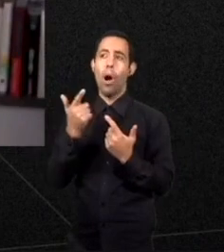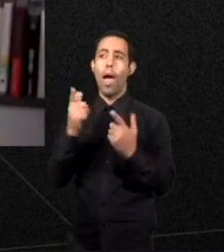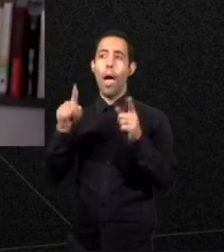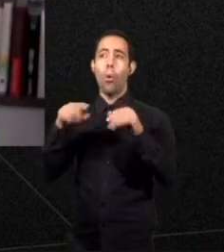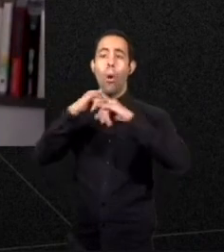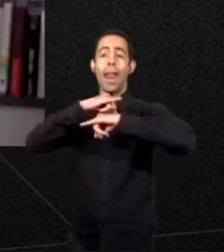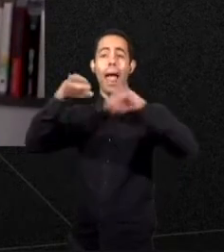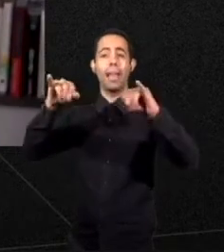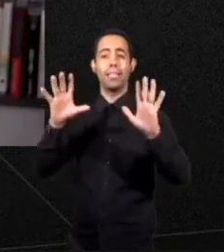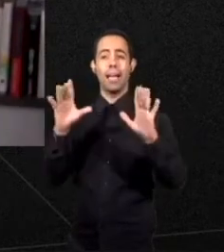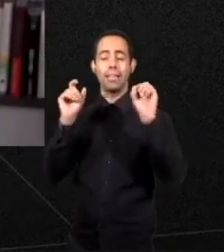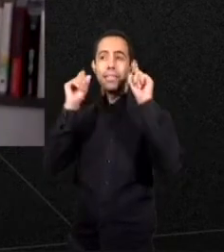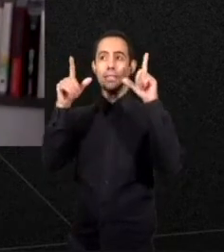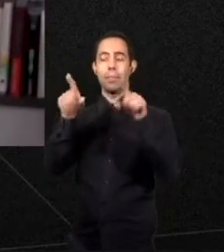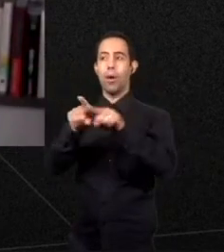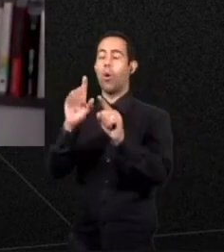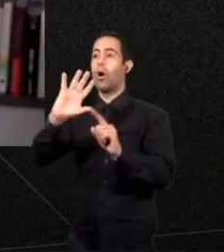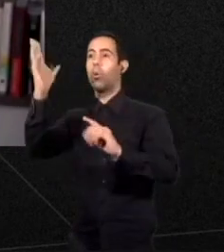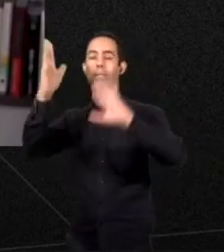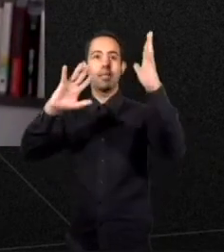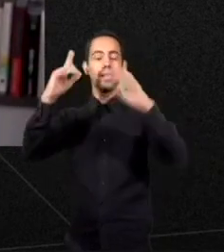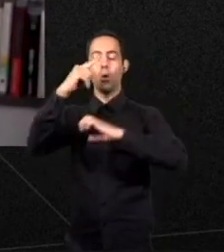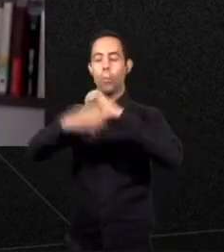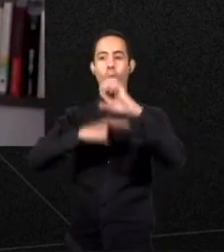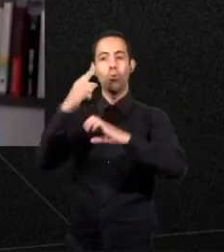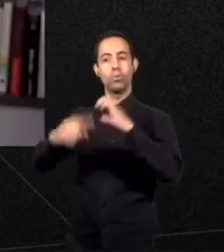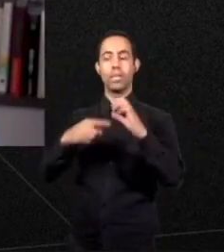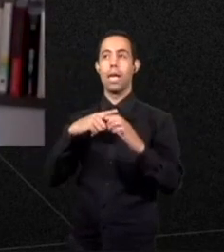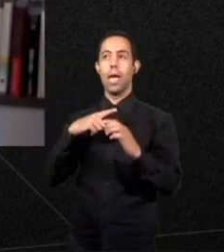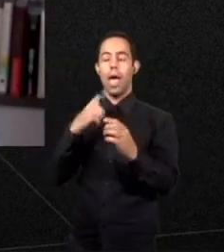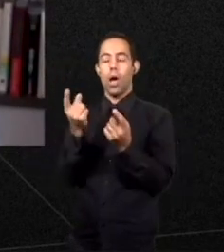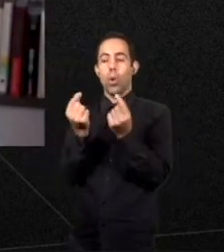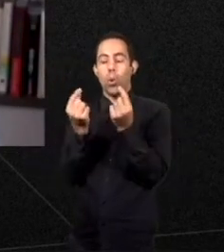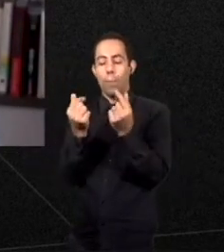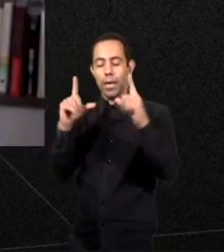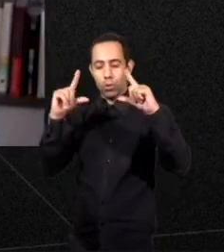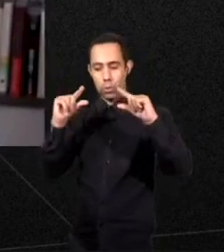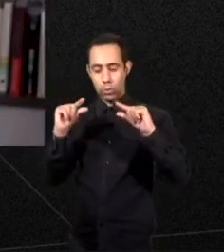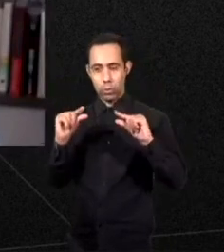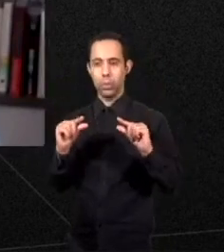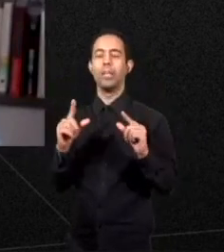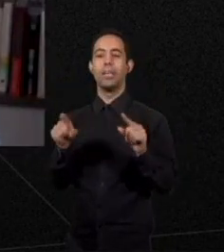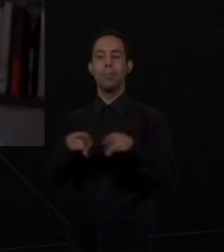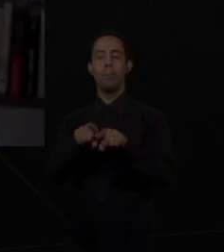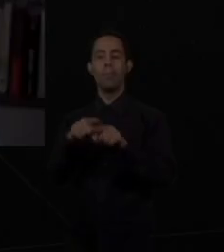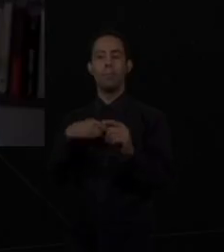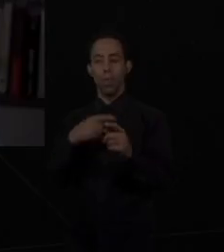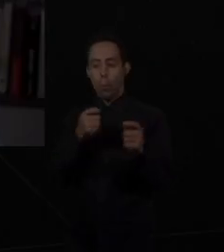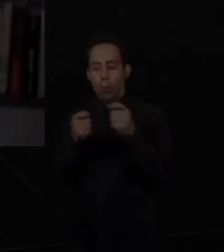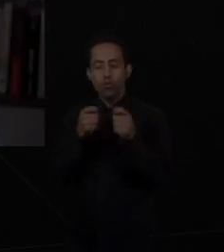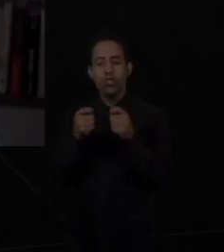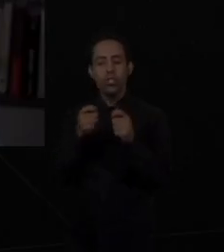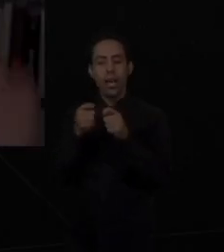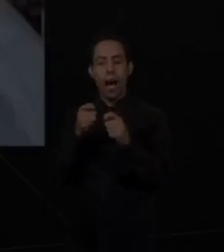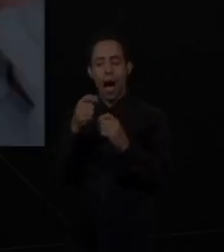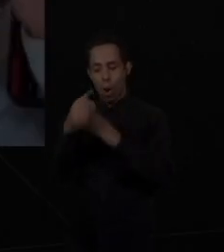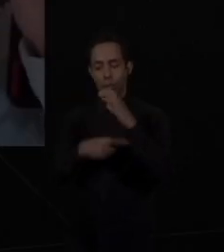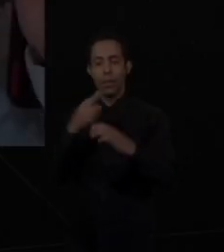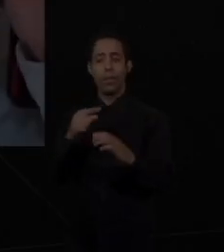happens to the global economy from one virus, from one bat.